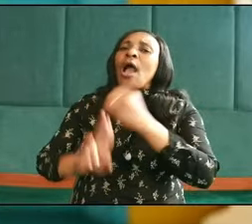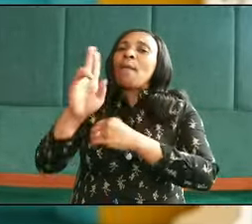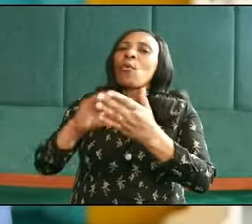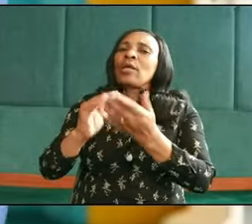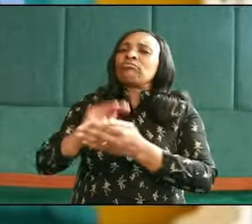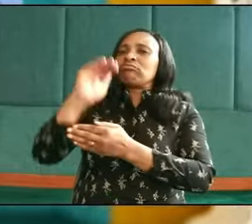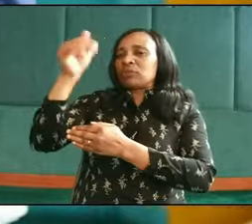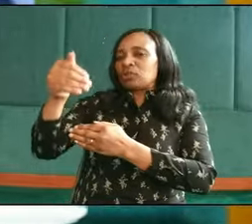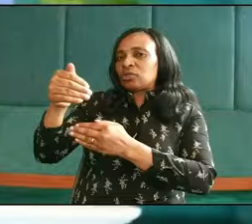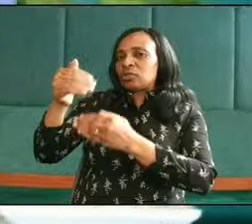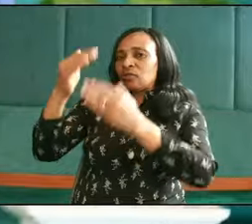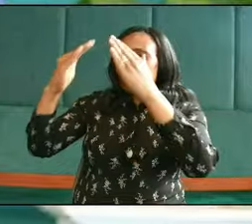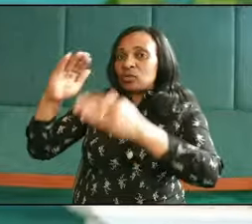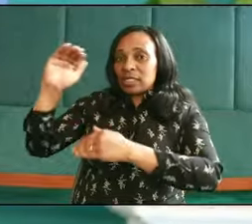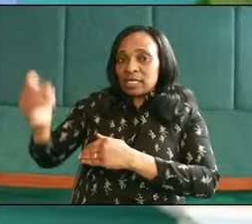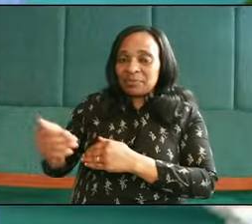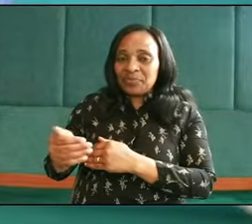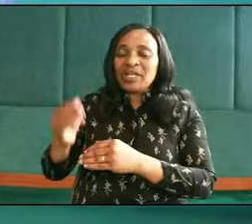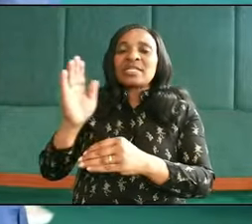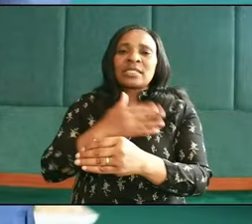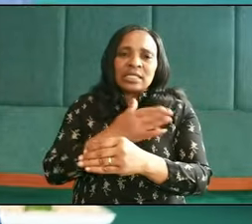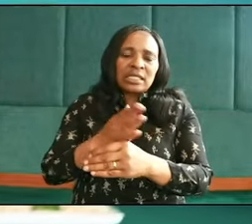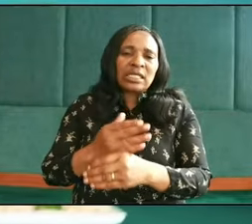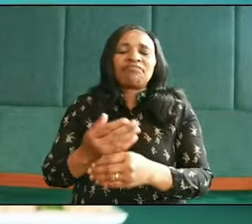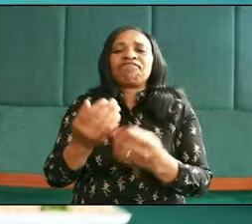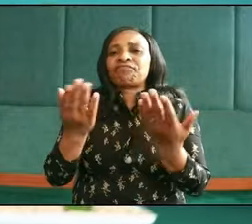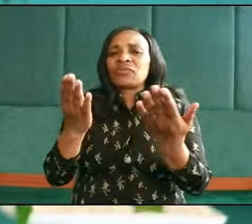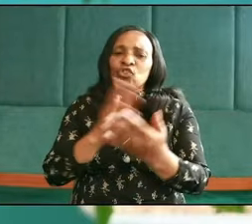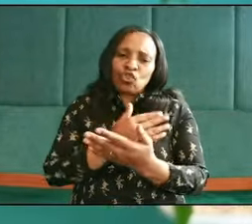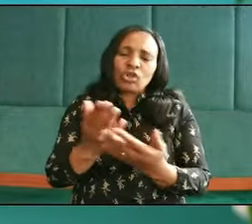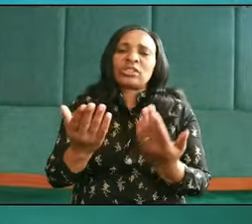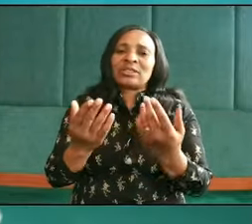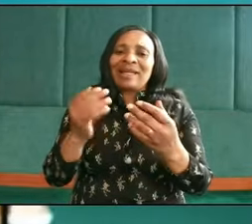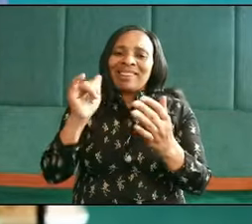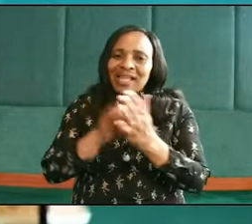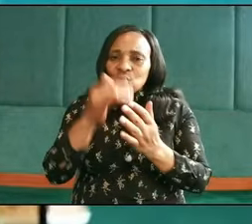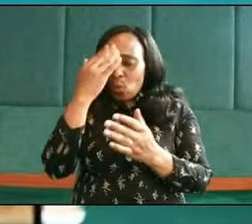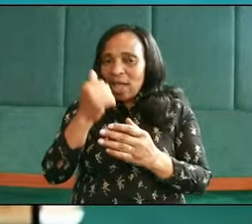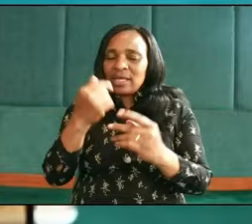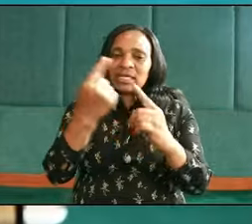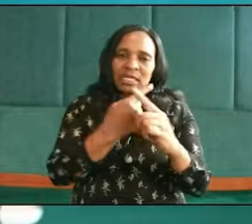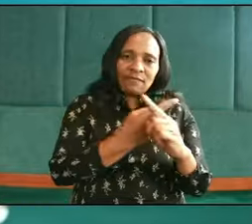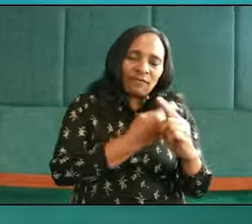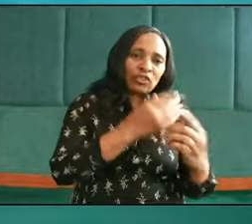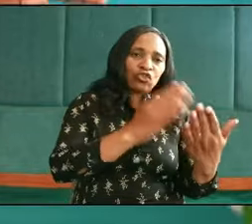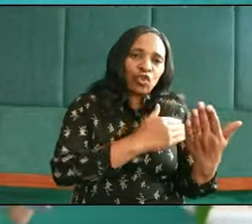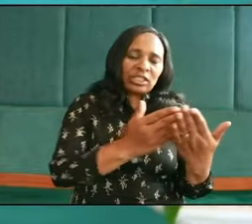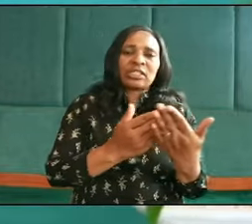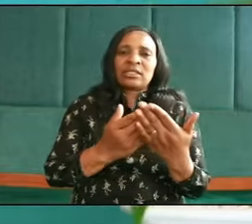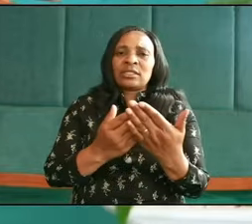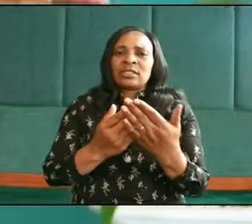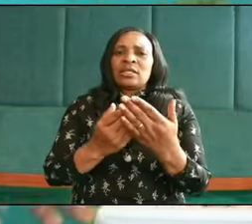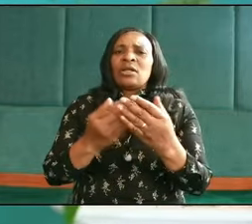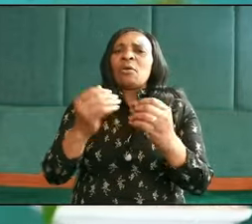hill, that is why they were singing those songs. That is why they are called Song of Ascents or Song of